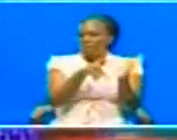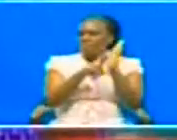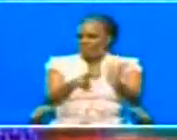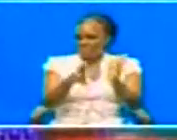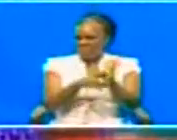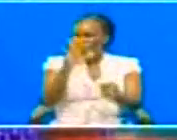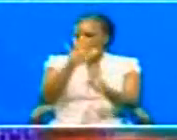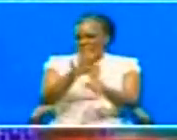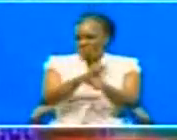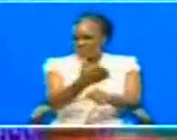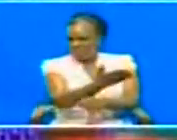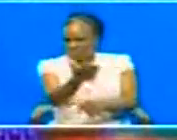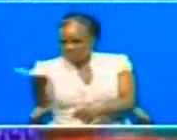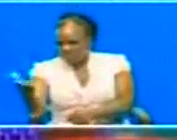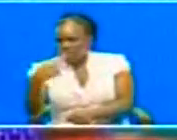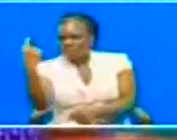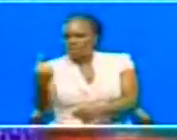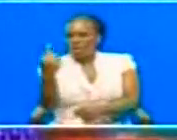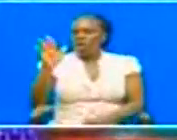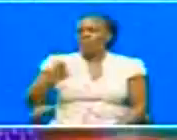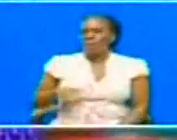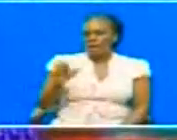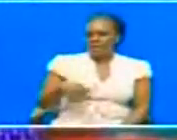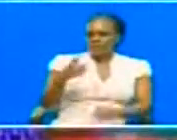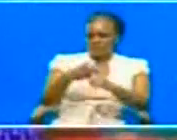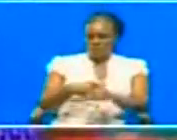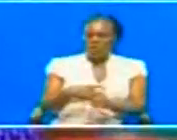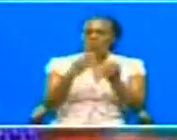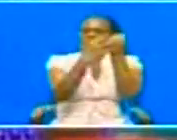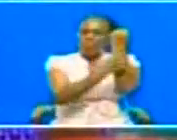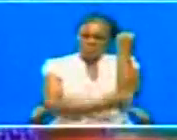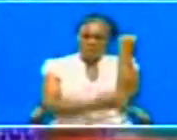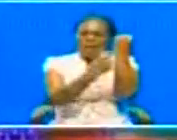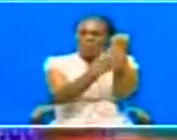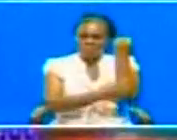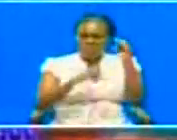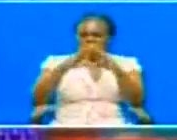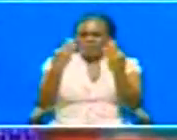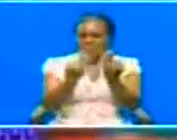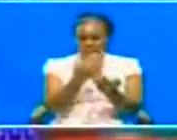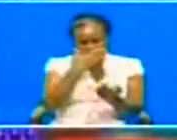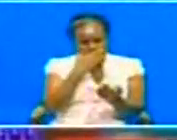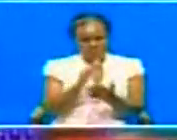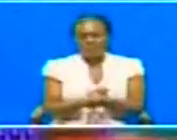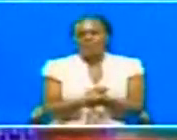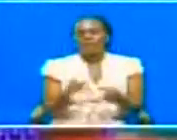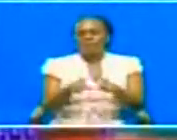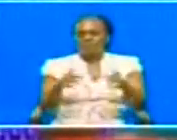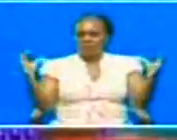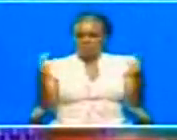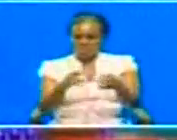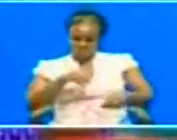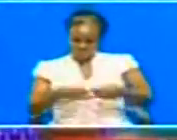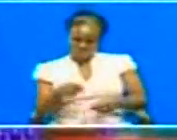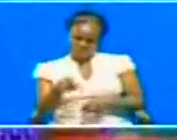of them are, like I told you, single parent children from very low socioeconomic, and being grouped in the